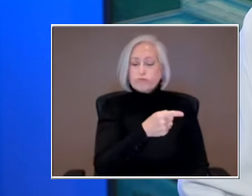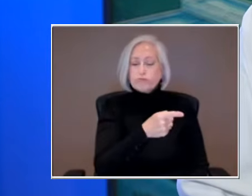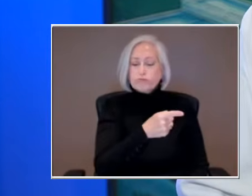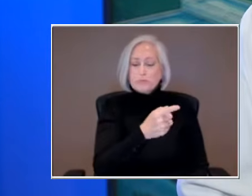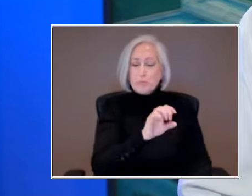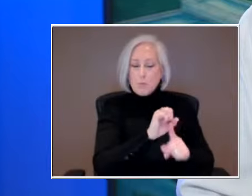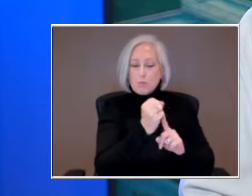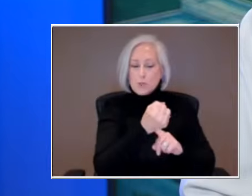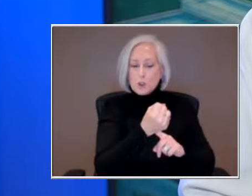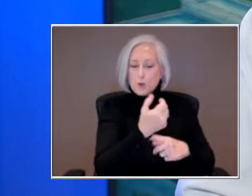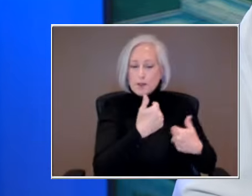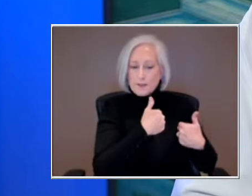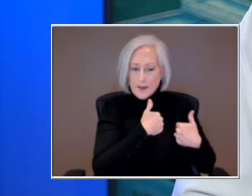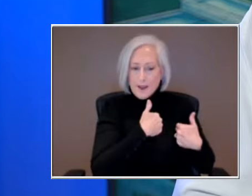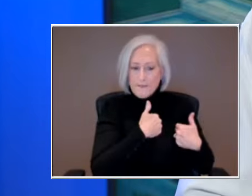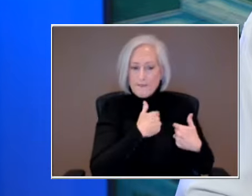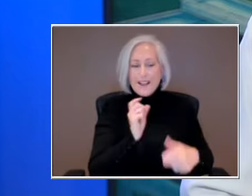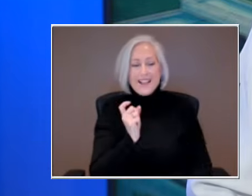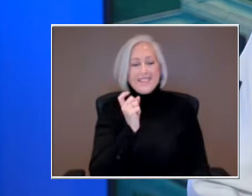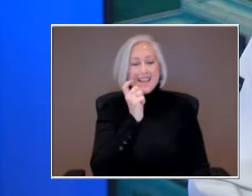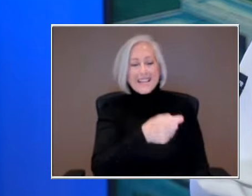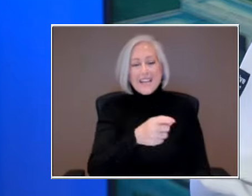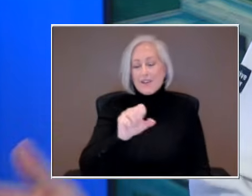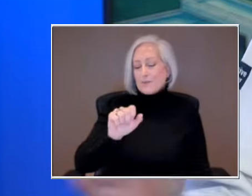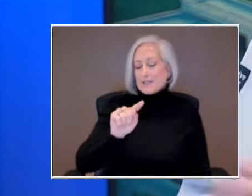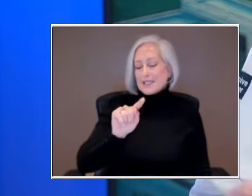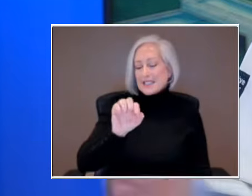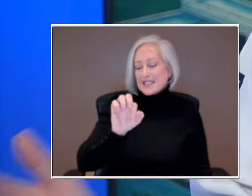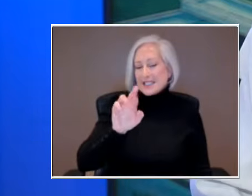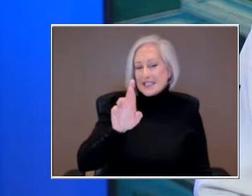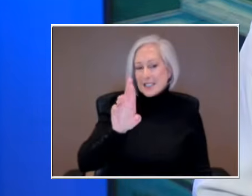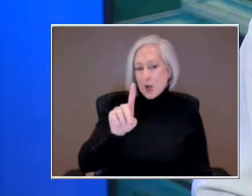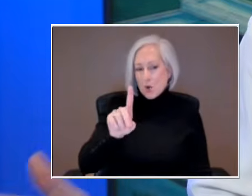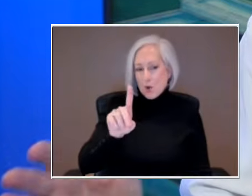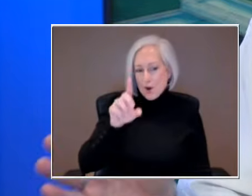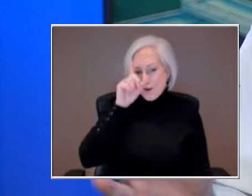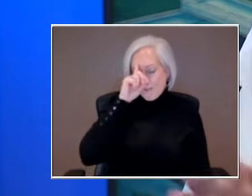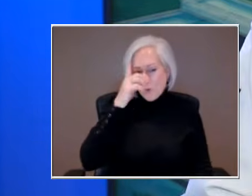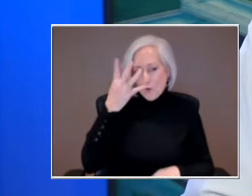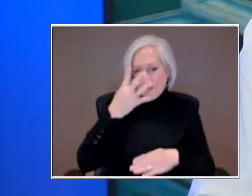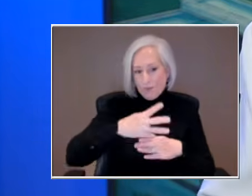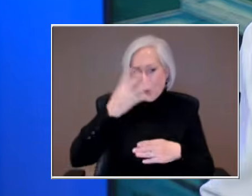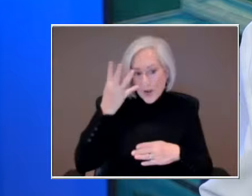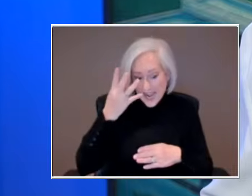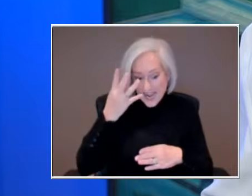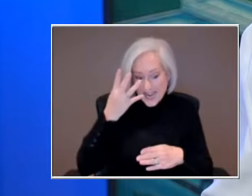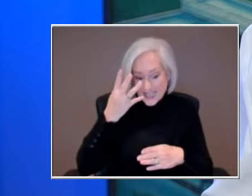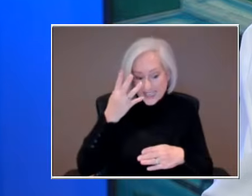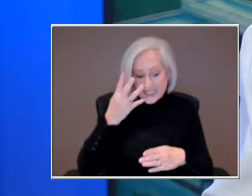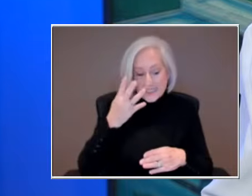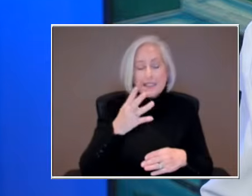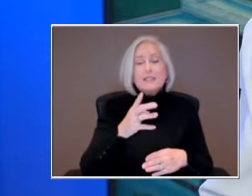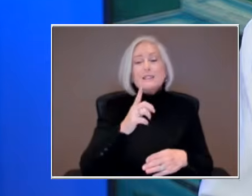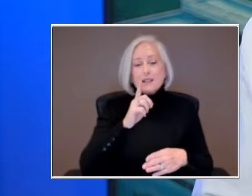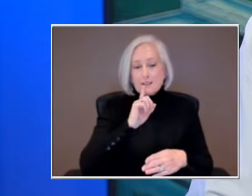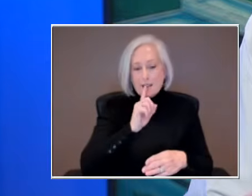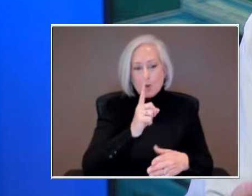days. And that probably was enough to tip it over such that it was going to resolve and settle